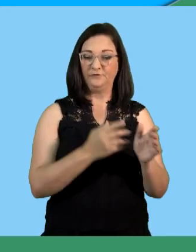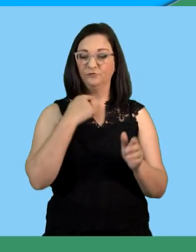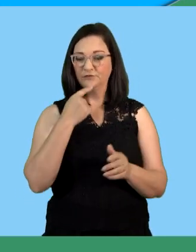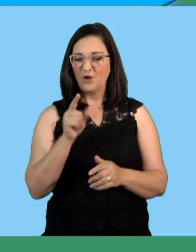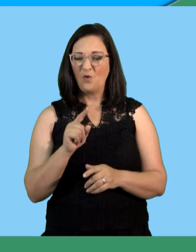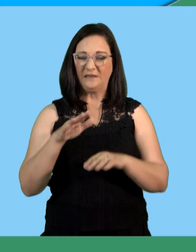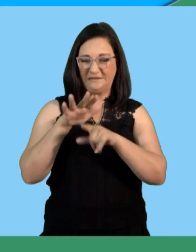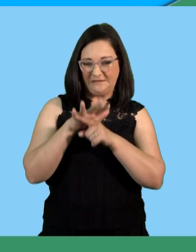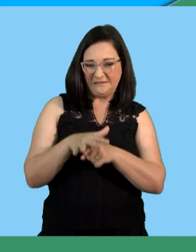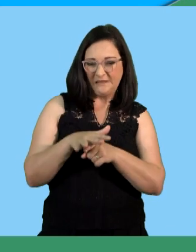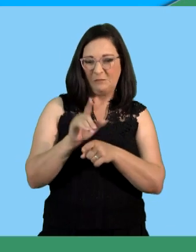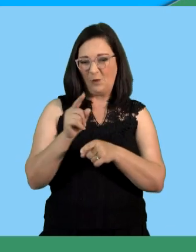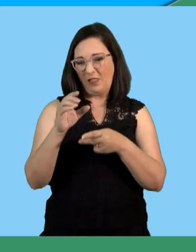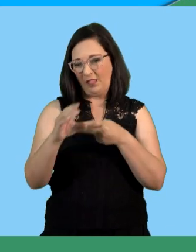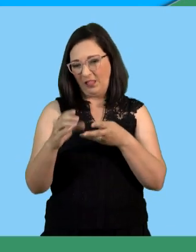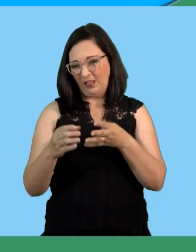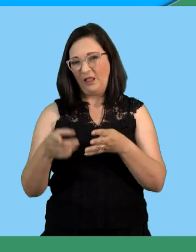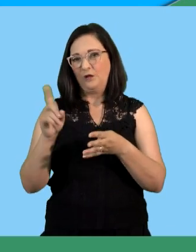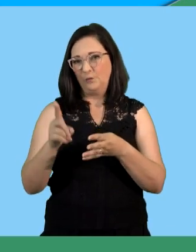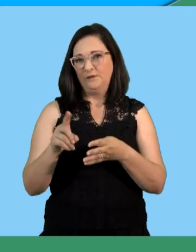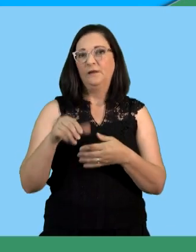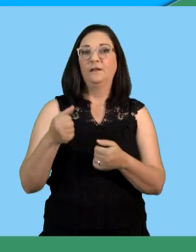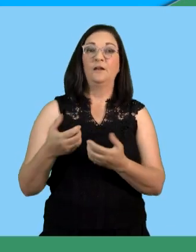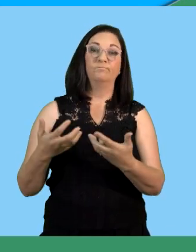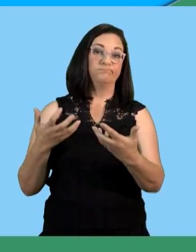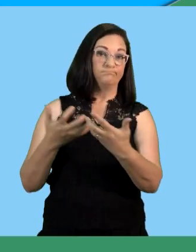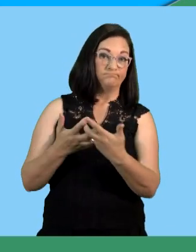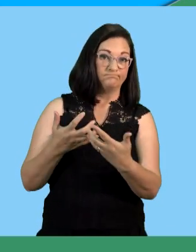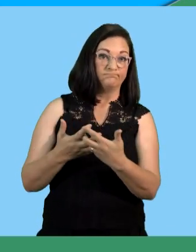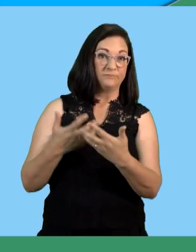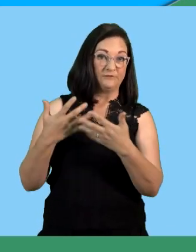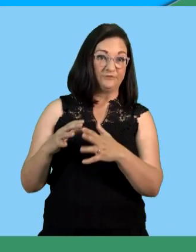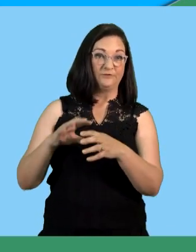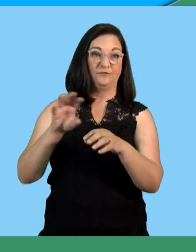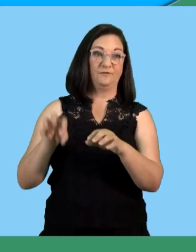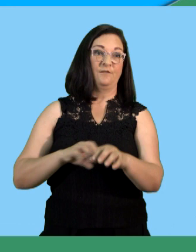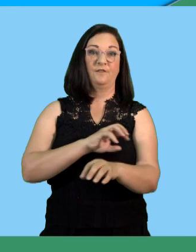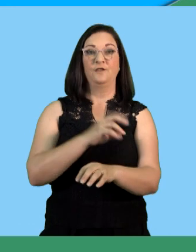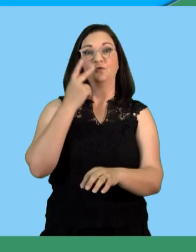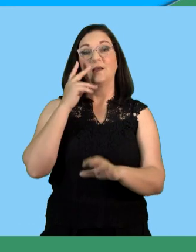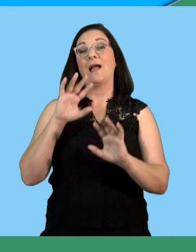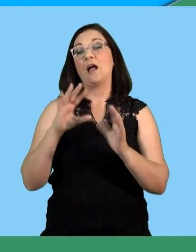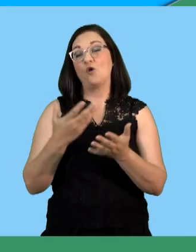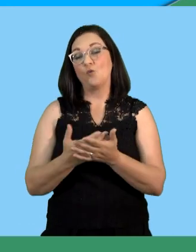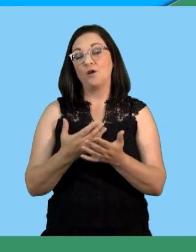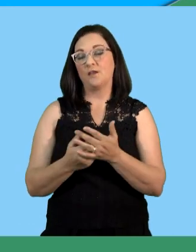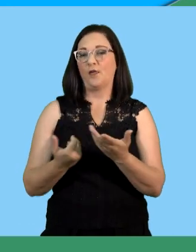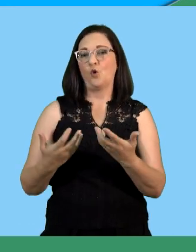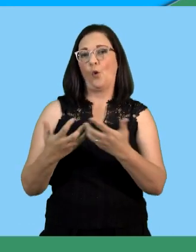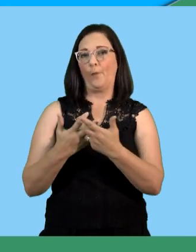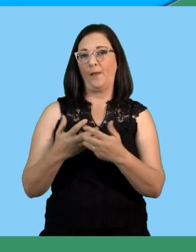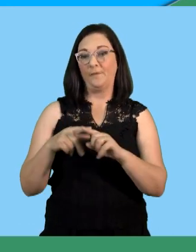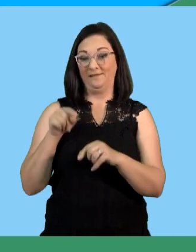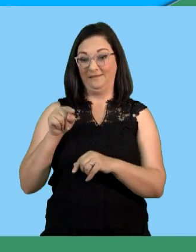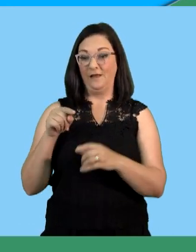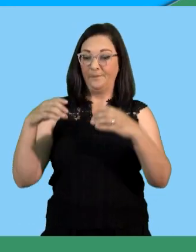as discriminatory, and then we look at the penalties for non-compliance. Thereafter, we move on to the ways to comply. This is going to be